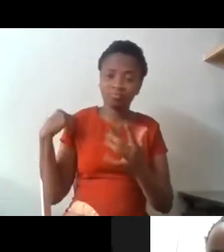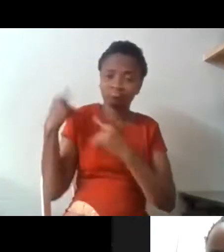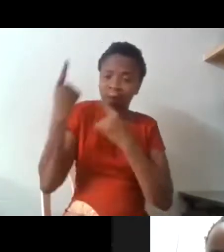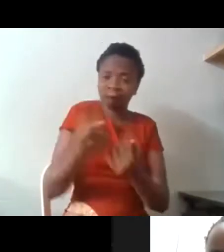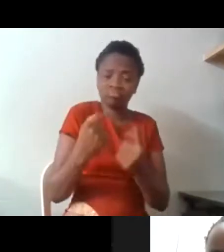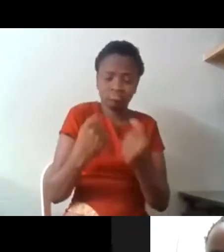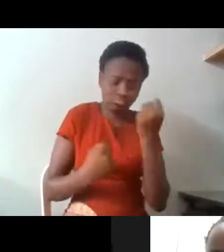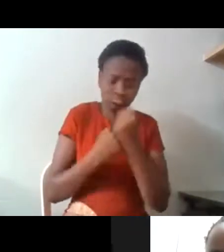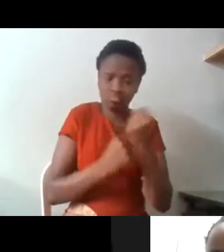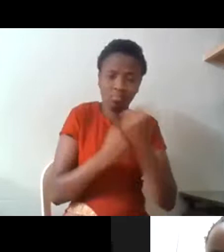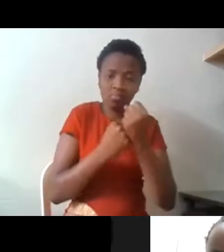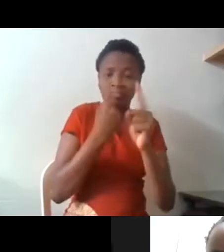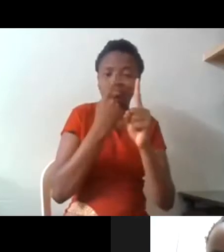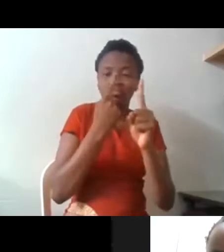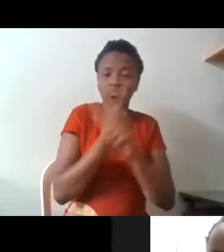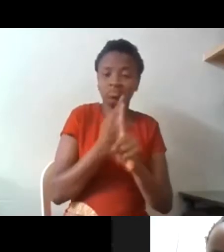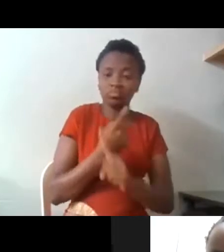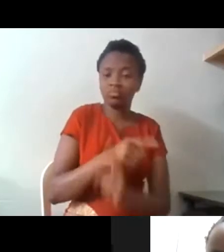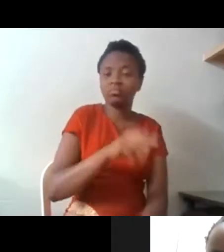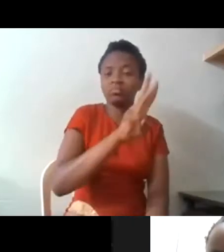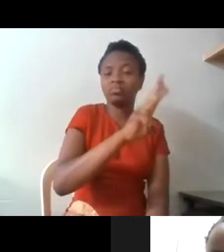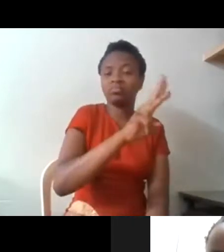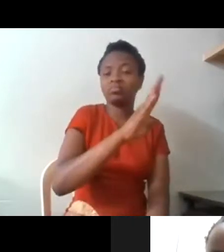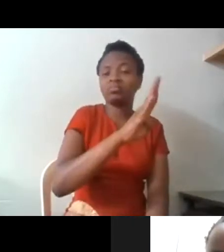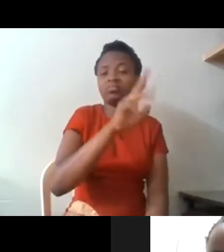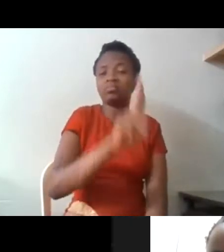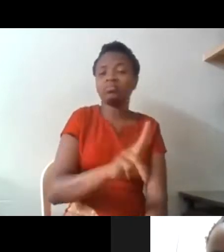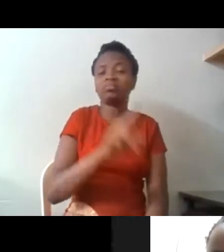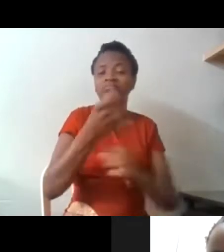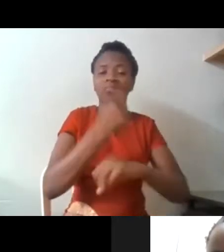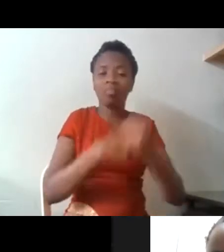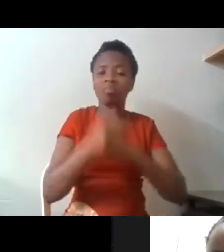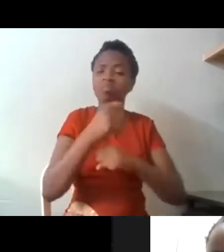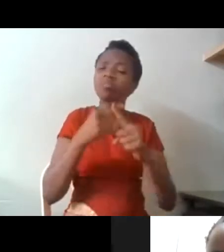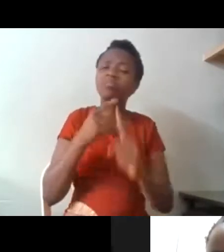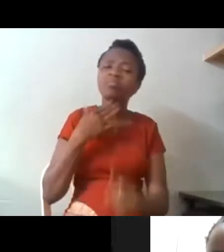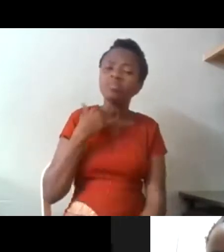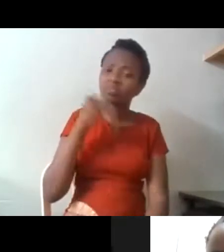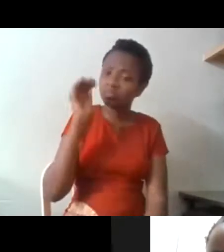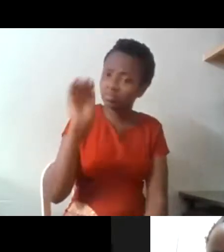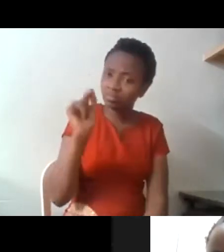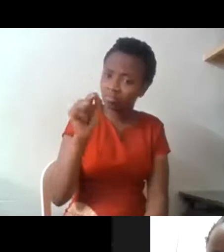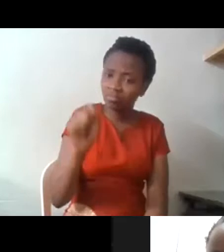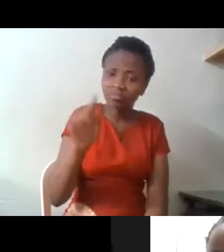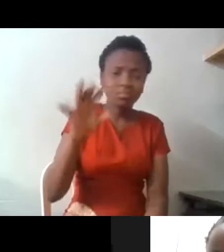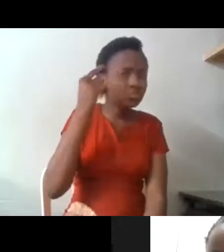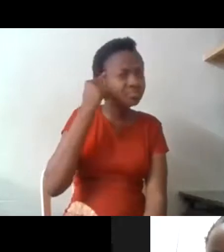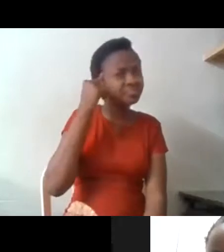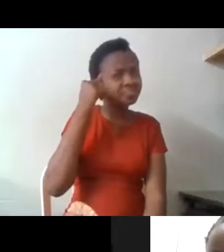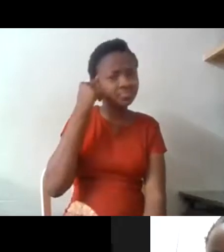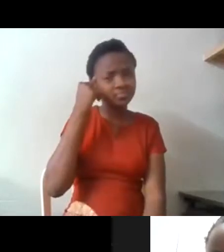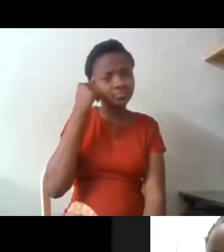WBU activities. And we really want to hear from you. What are your reflections around how to